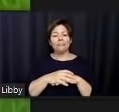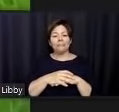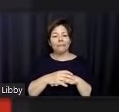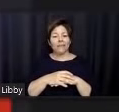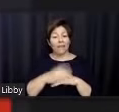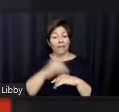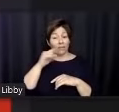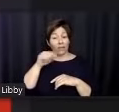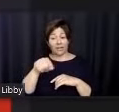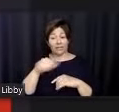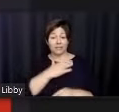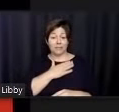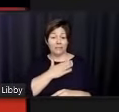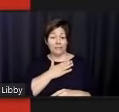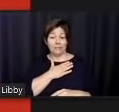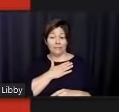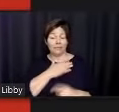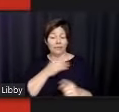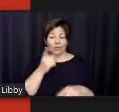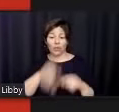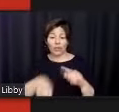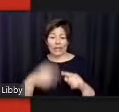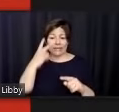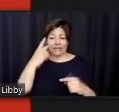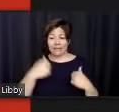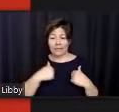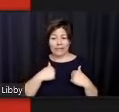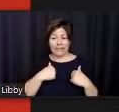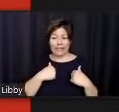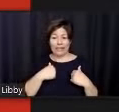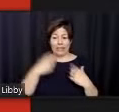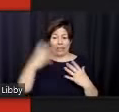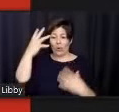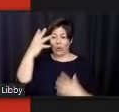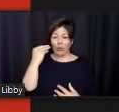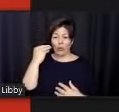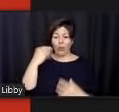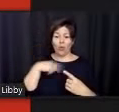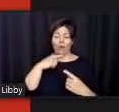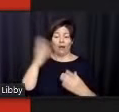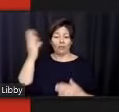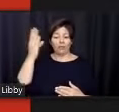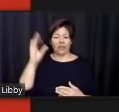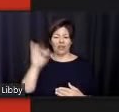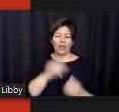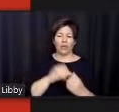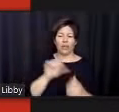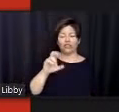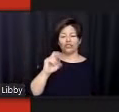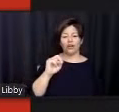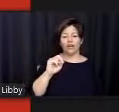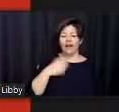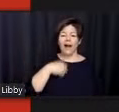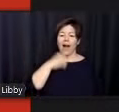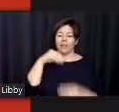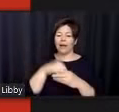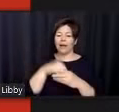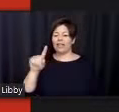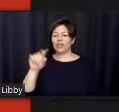disclosure, you won't be able to see me while I'm presenting as you were with Sean, because I'm not in my Zoom